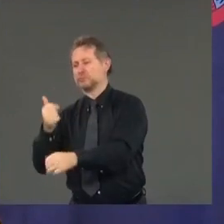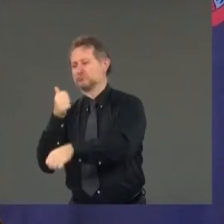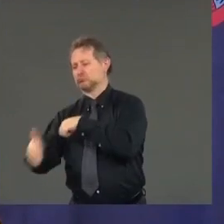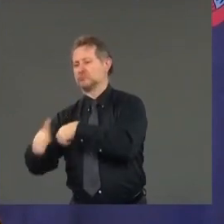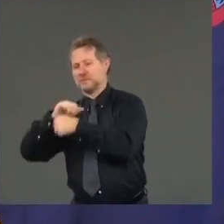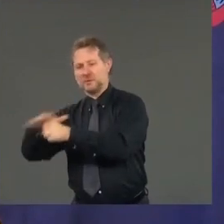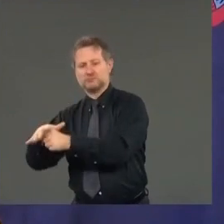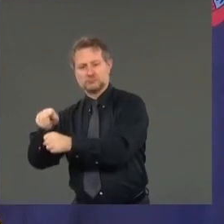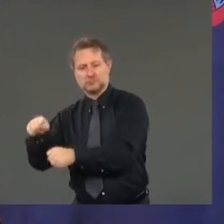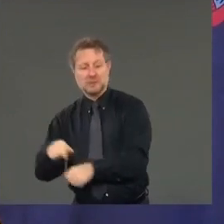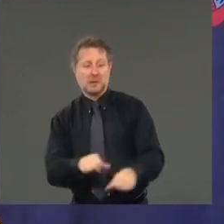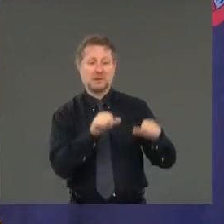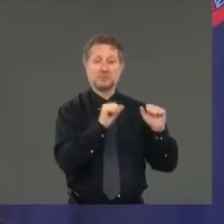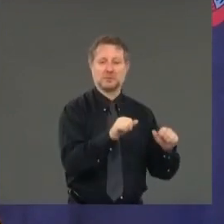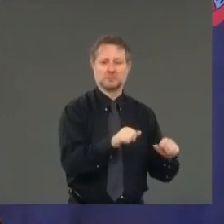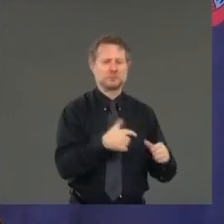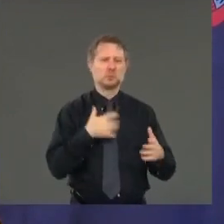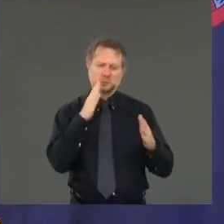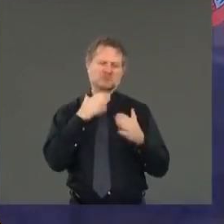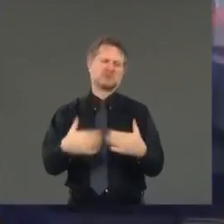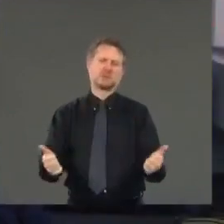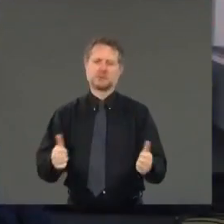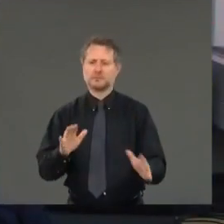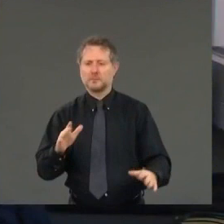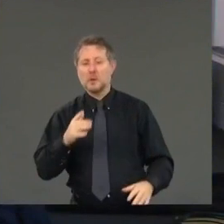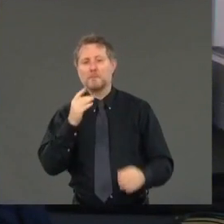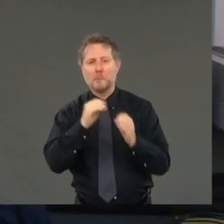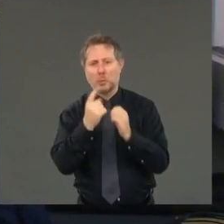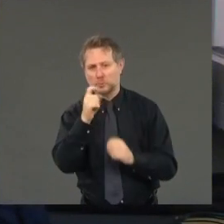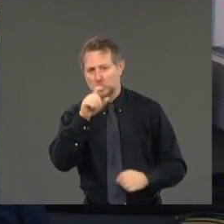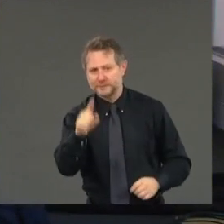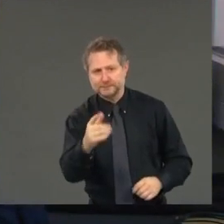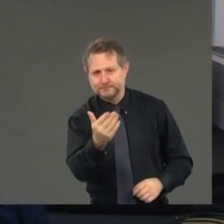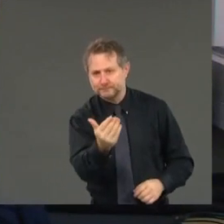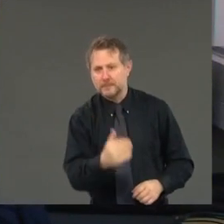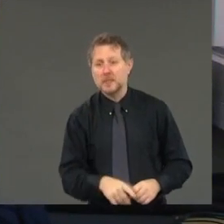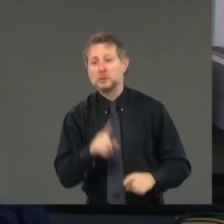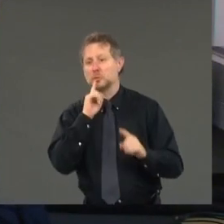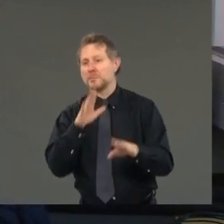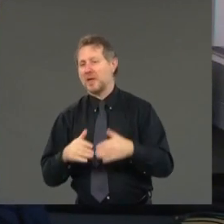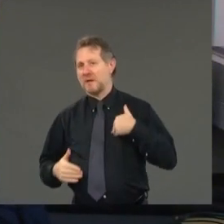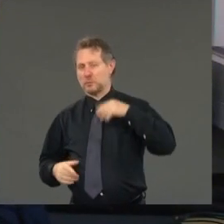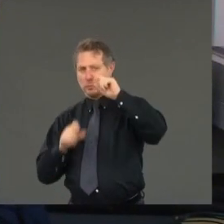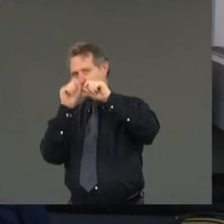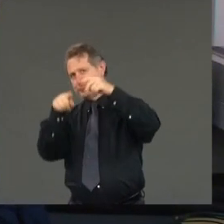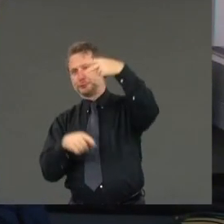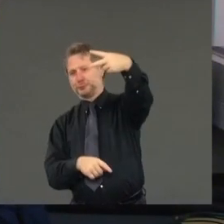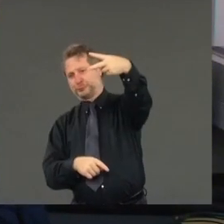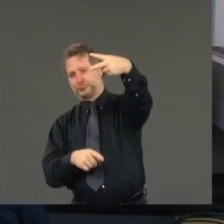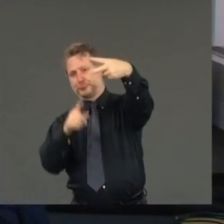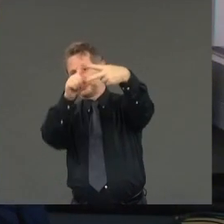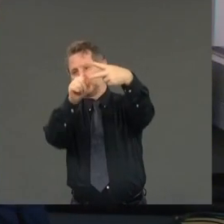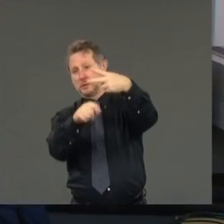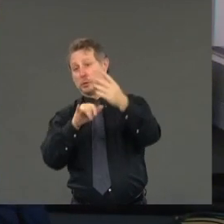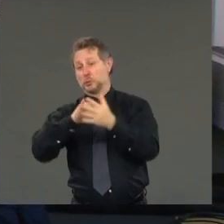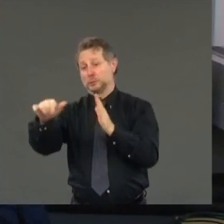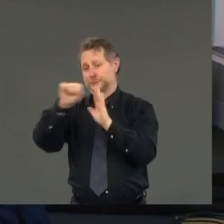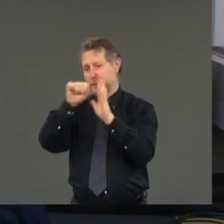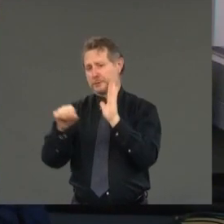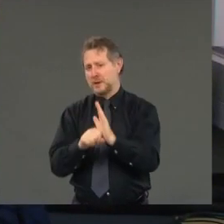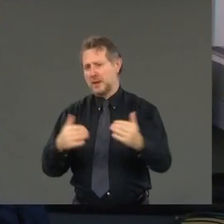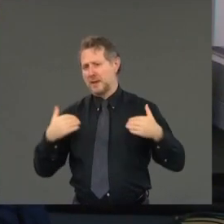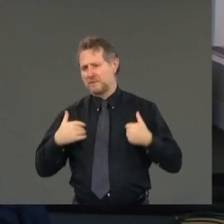different things. Let's take one more. I have two questions. The state has a $13 billion